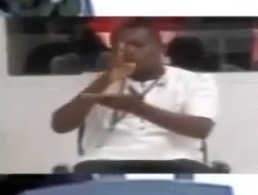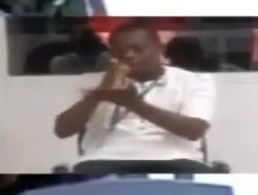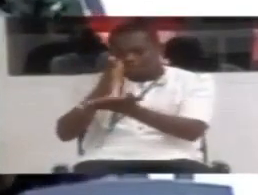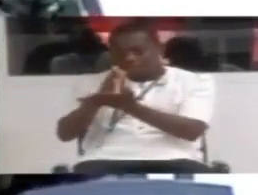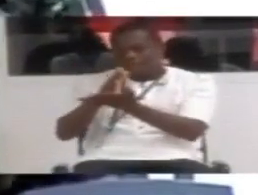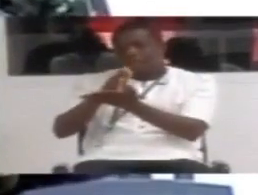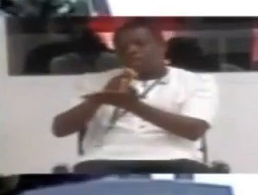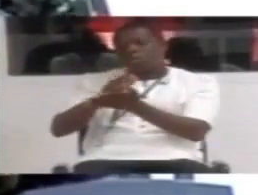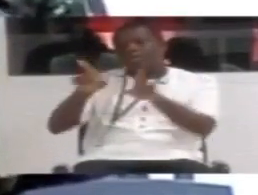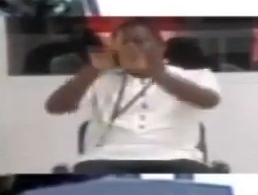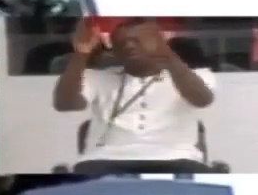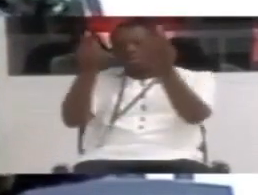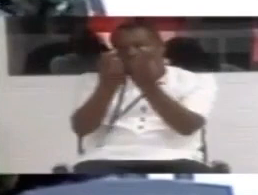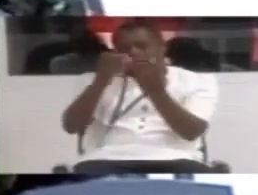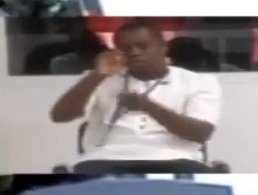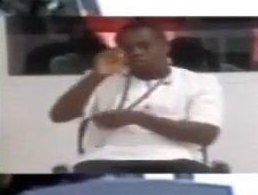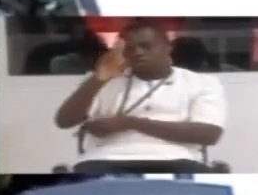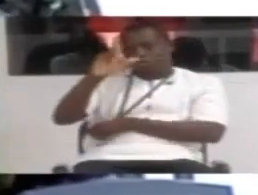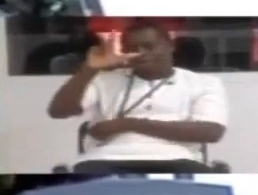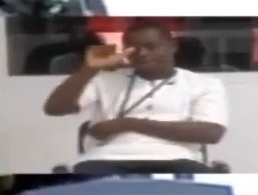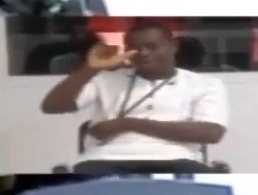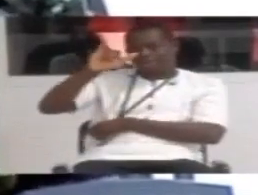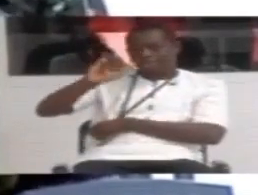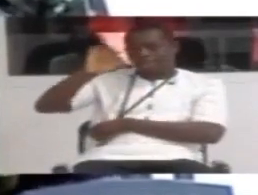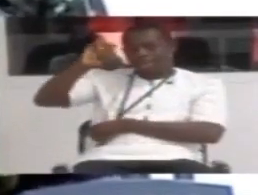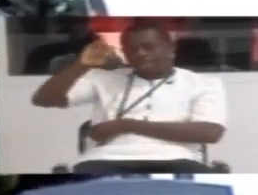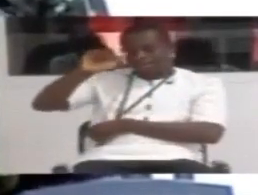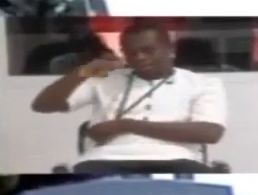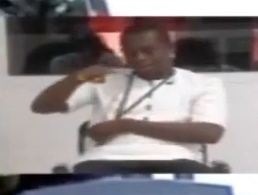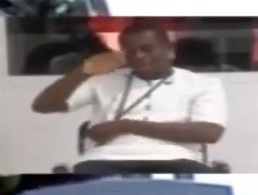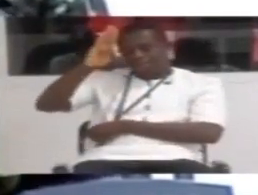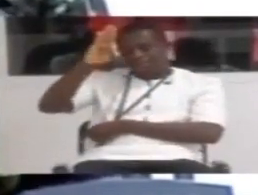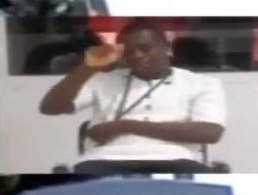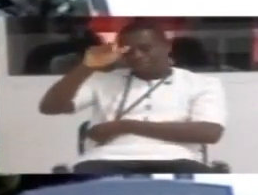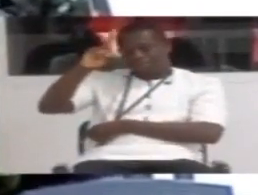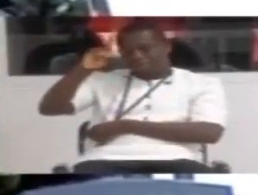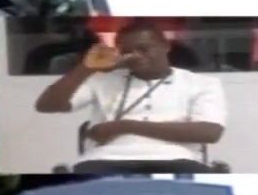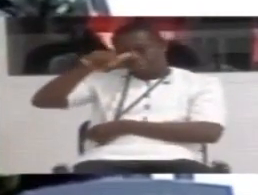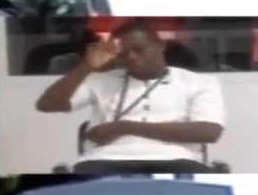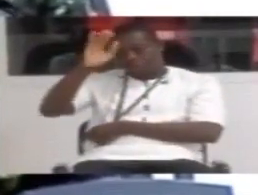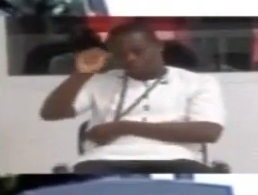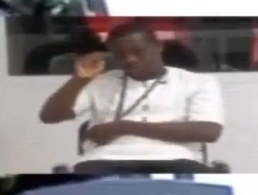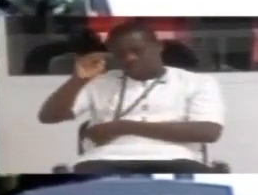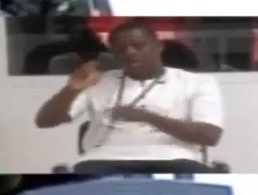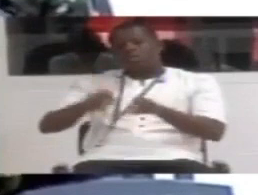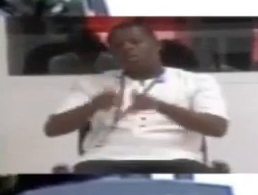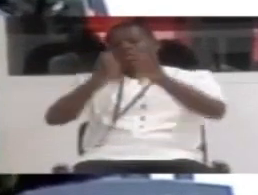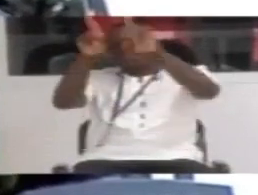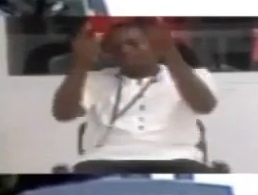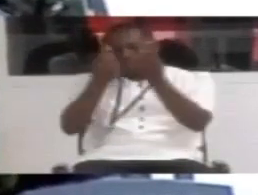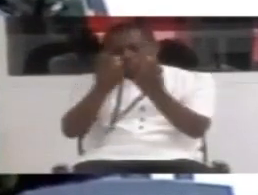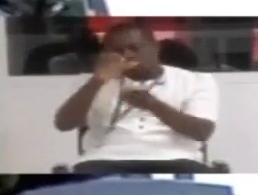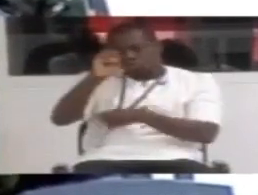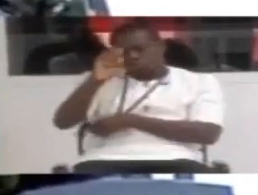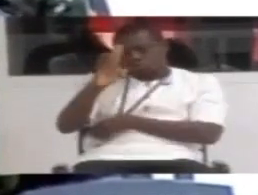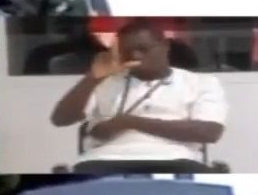né General Badji yi bari nañ fi touti. Bo waxé General Badji kan la ci gaay? General Suleiman Badji.